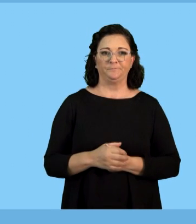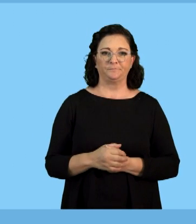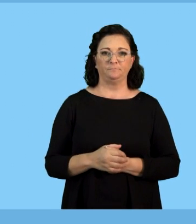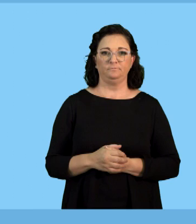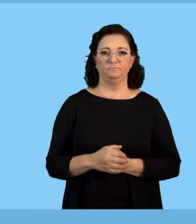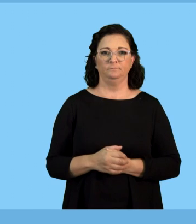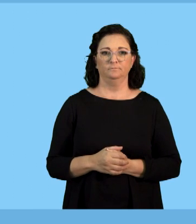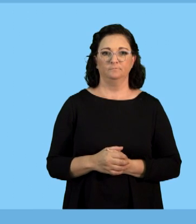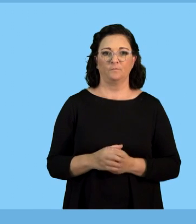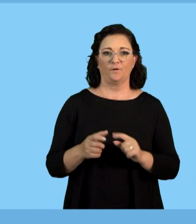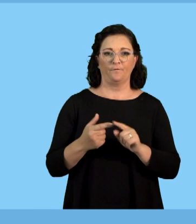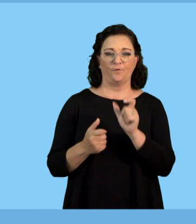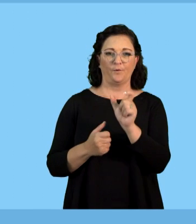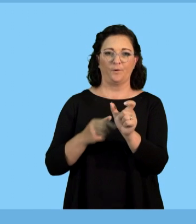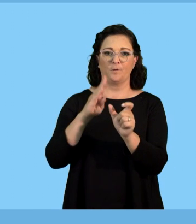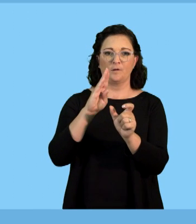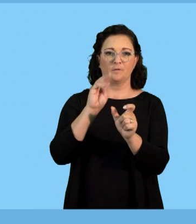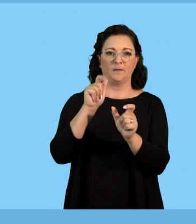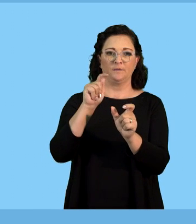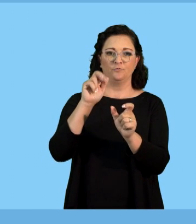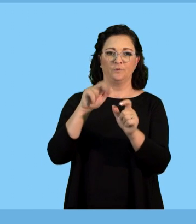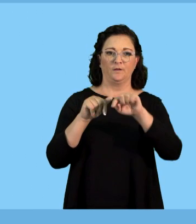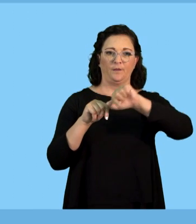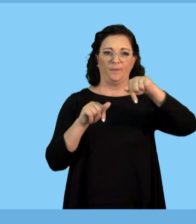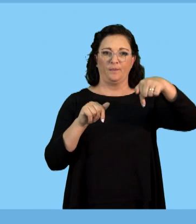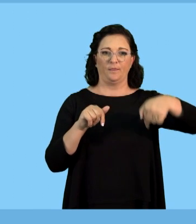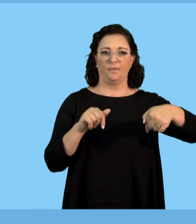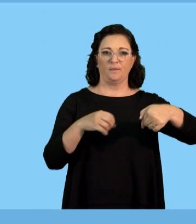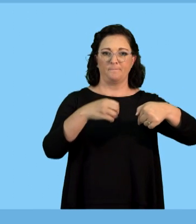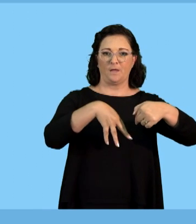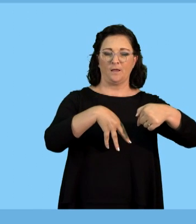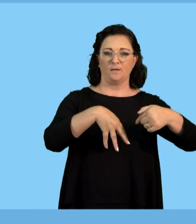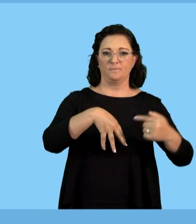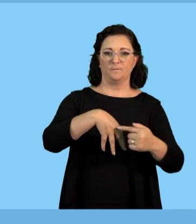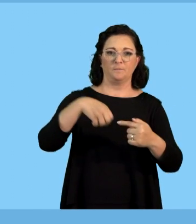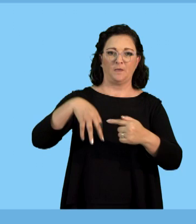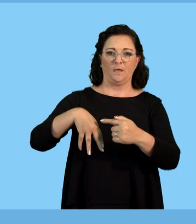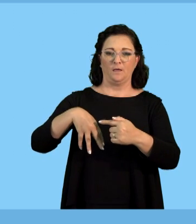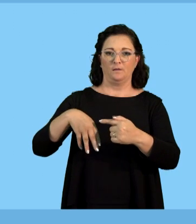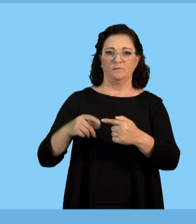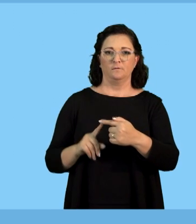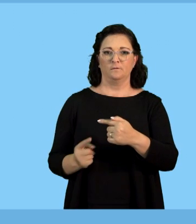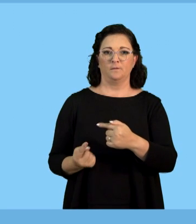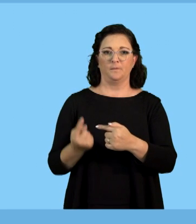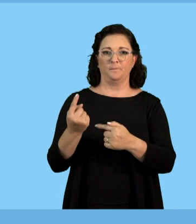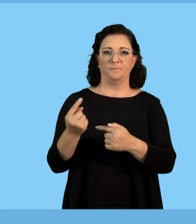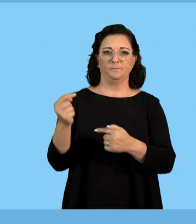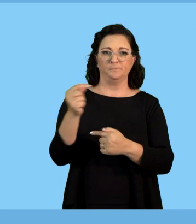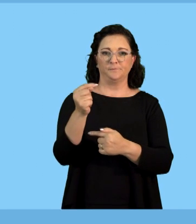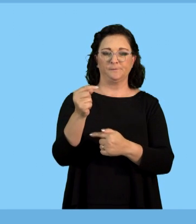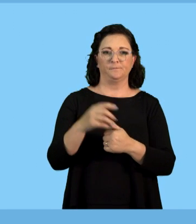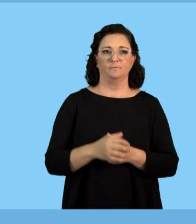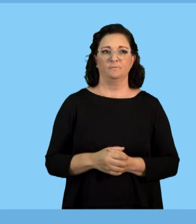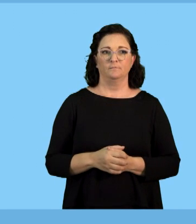one, from the battery through the wire, bulb A, bulb